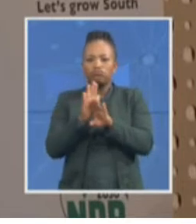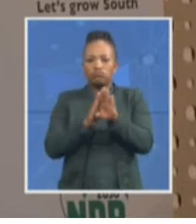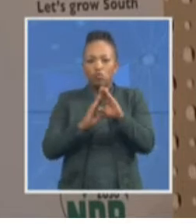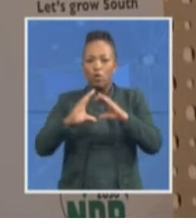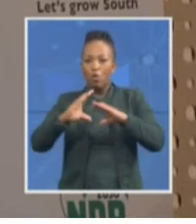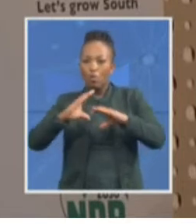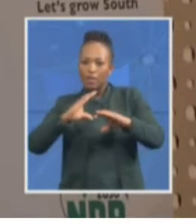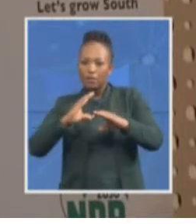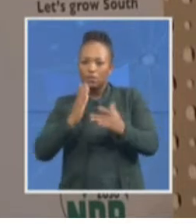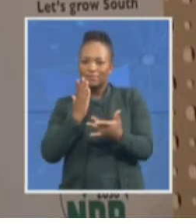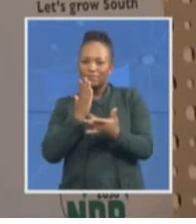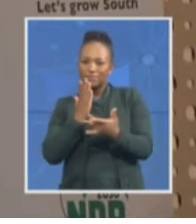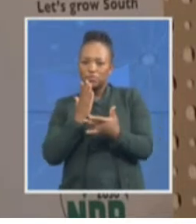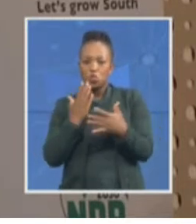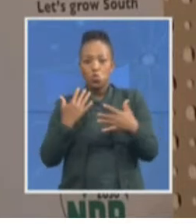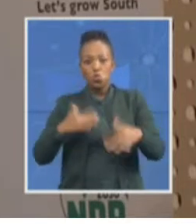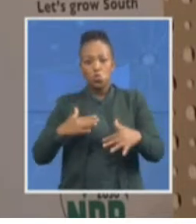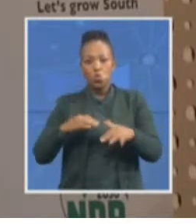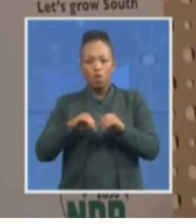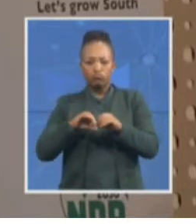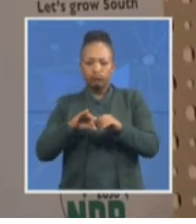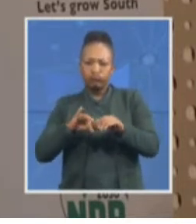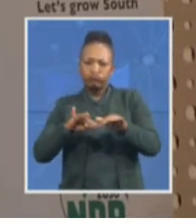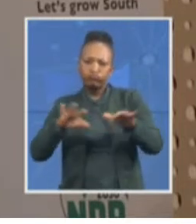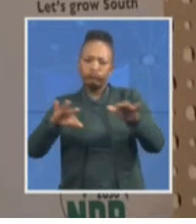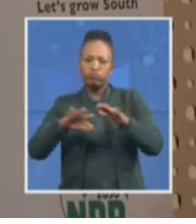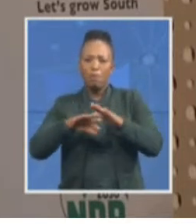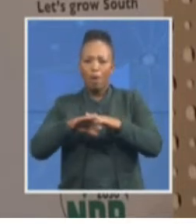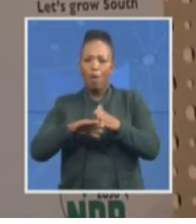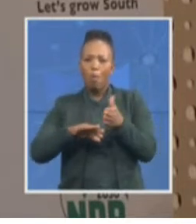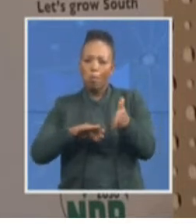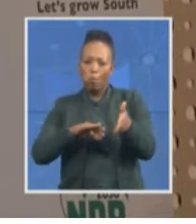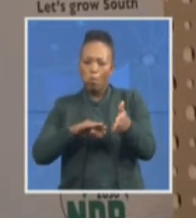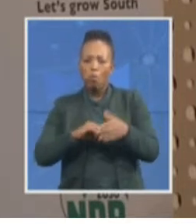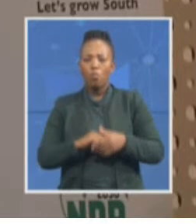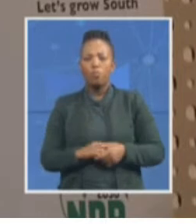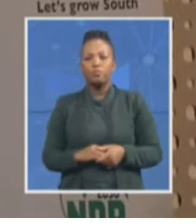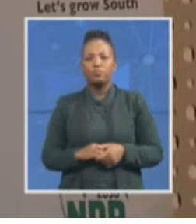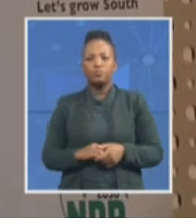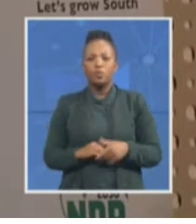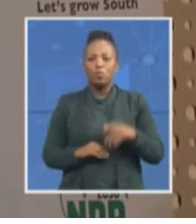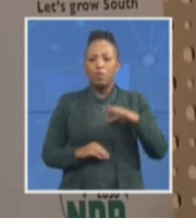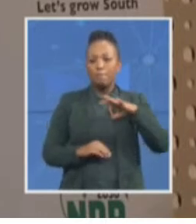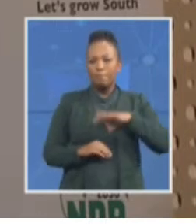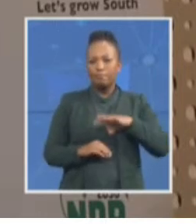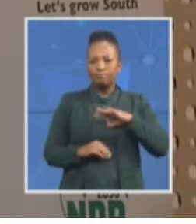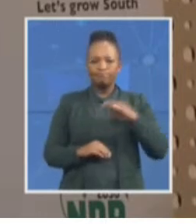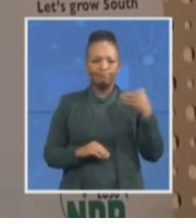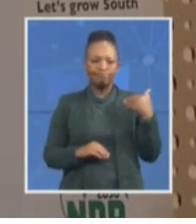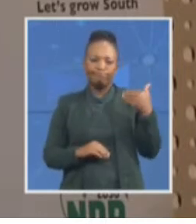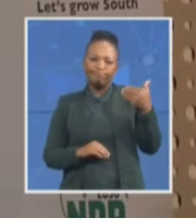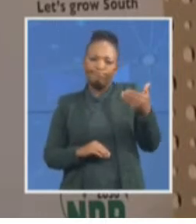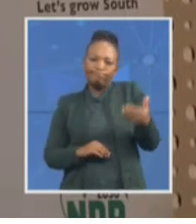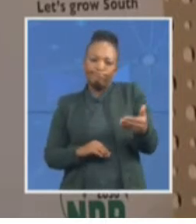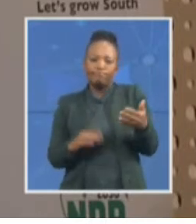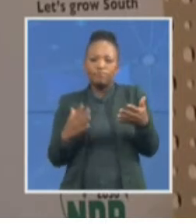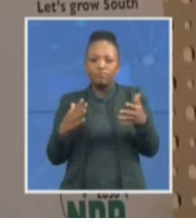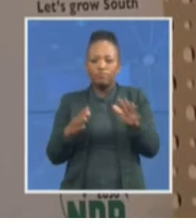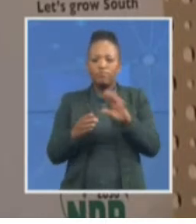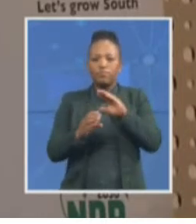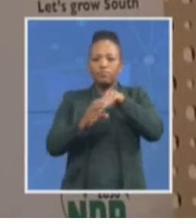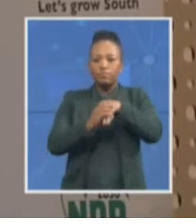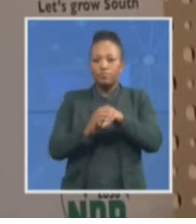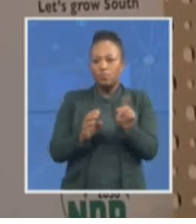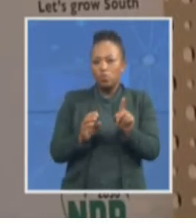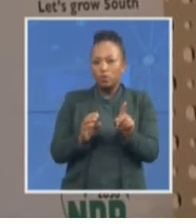reach. Great benefits of this long-awaited process include the reduction of the cost of data and